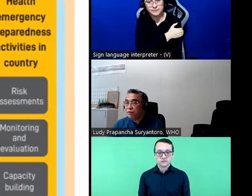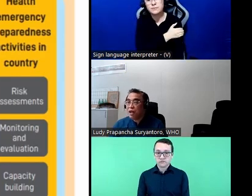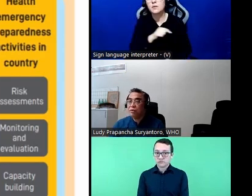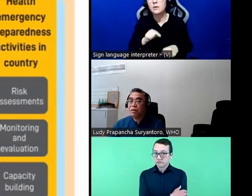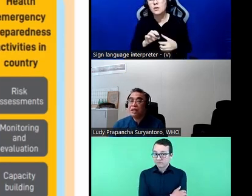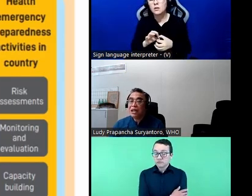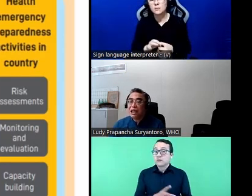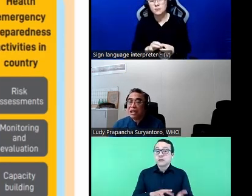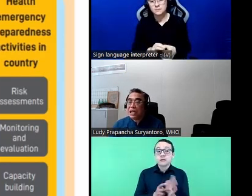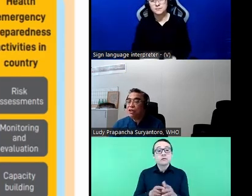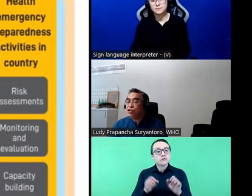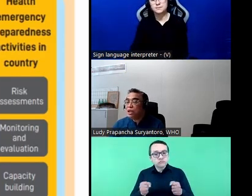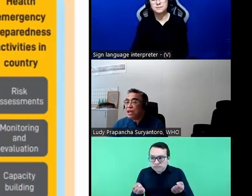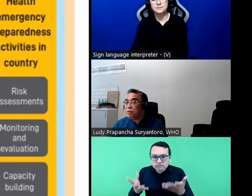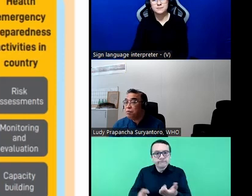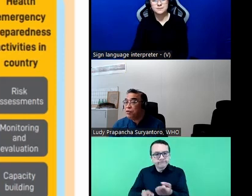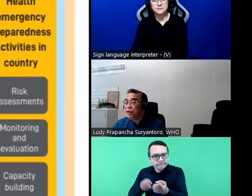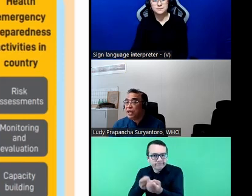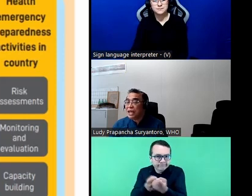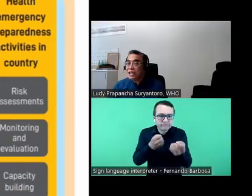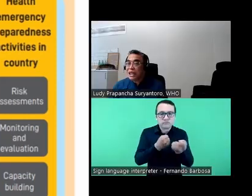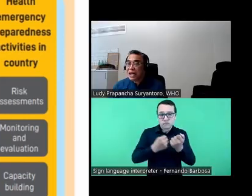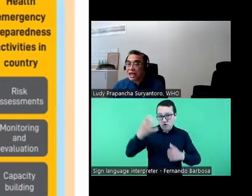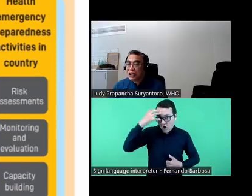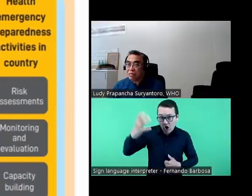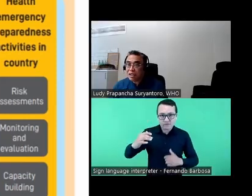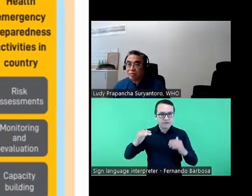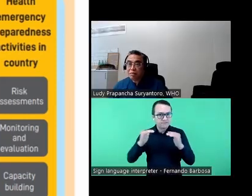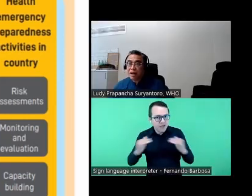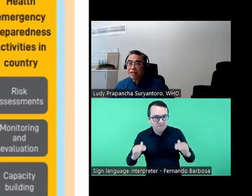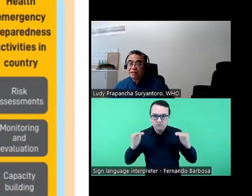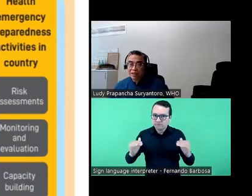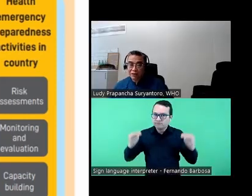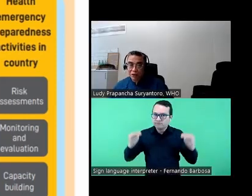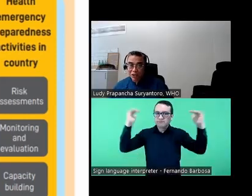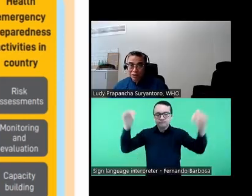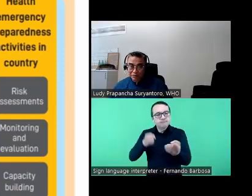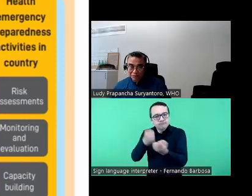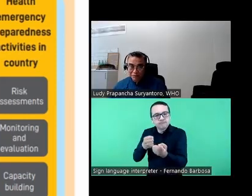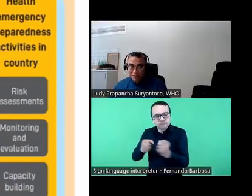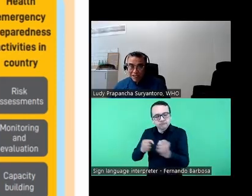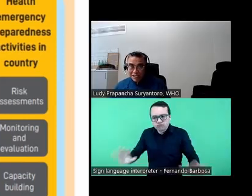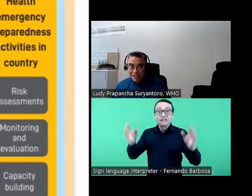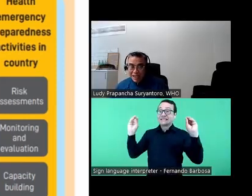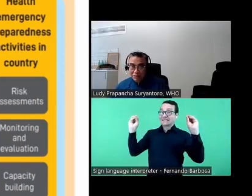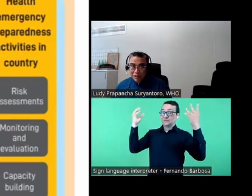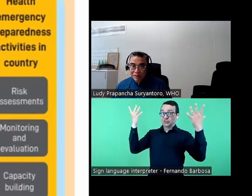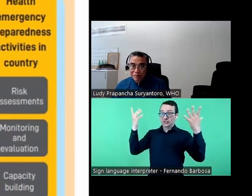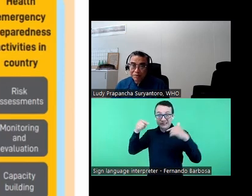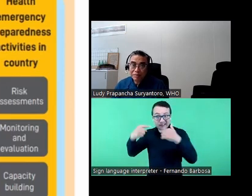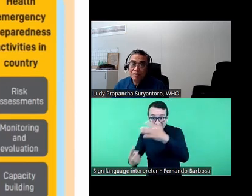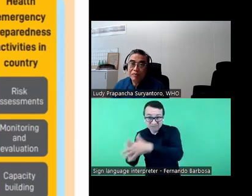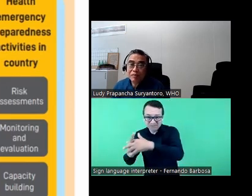levels of the government in ensuring and improving the health and emergency preparedness in the future. Next,